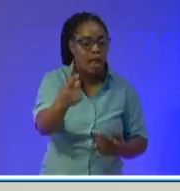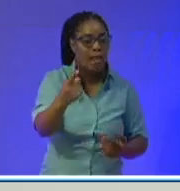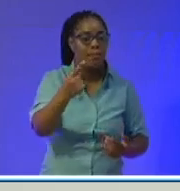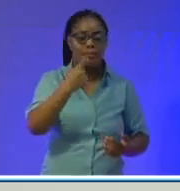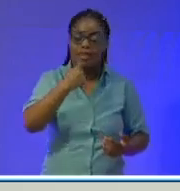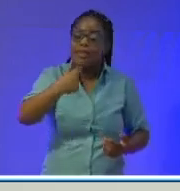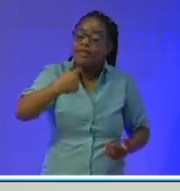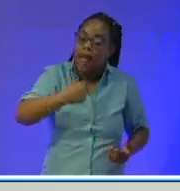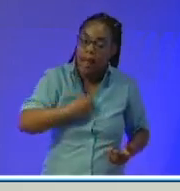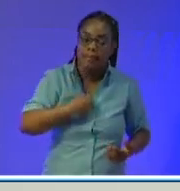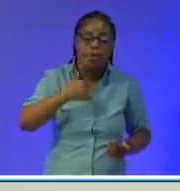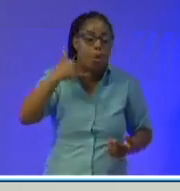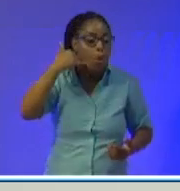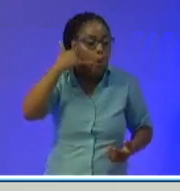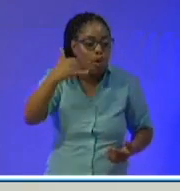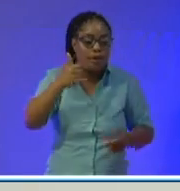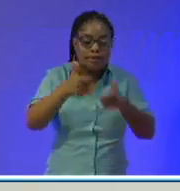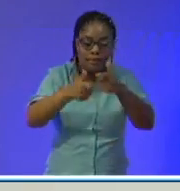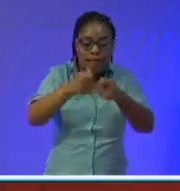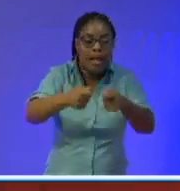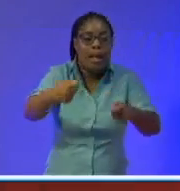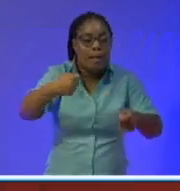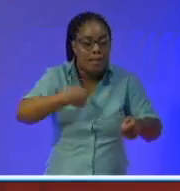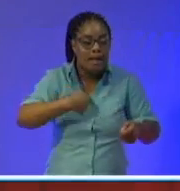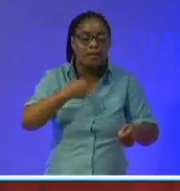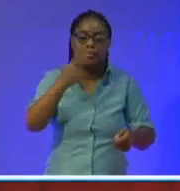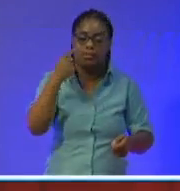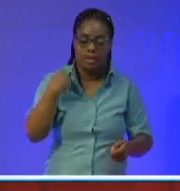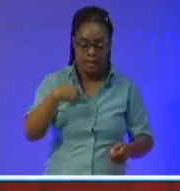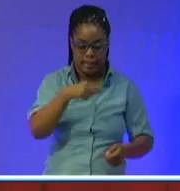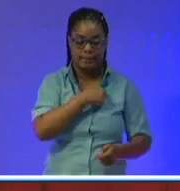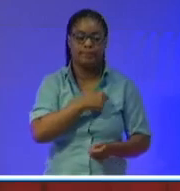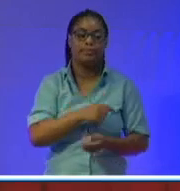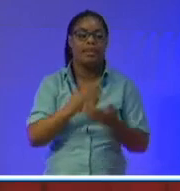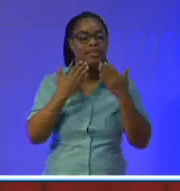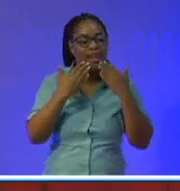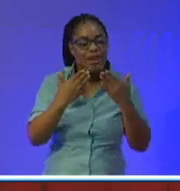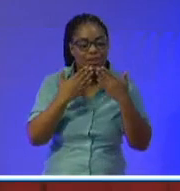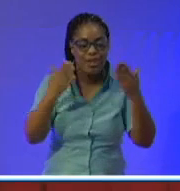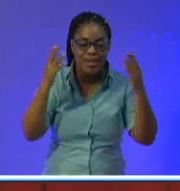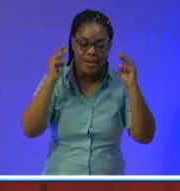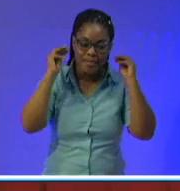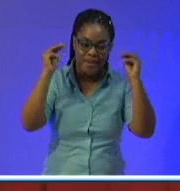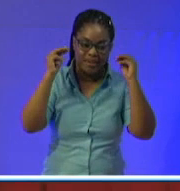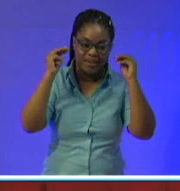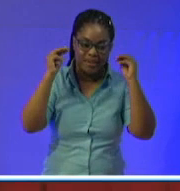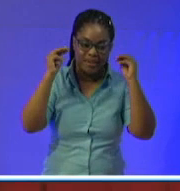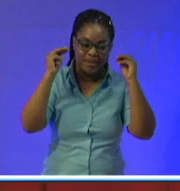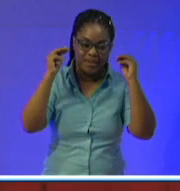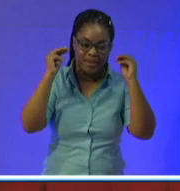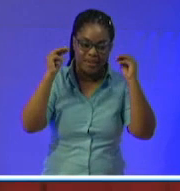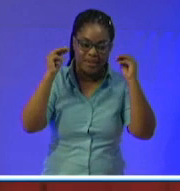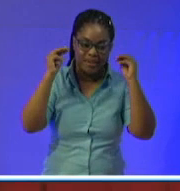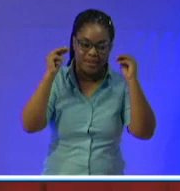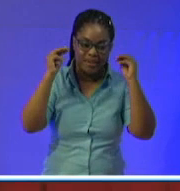together on that. Thank you. Thank you, Minister. And yes, the link is back up, so we can welcome back our